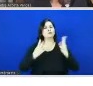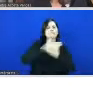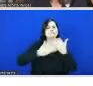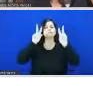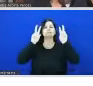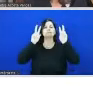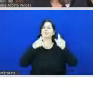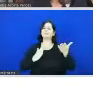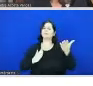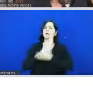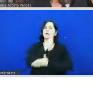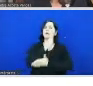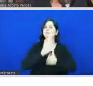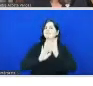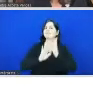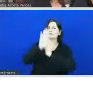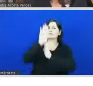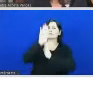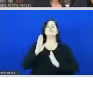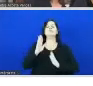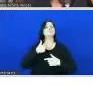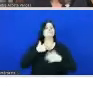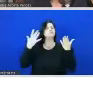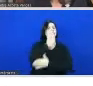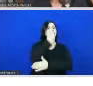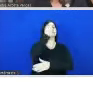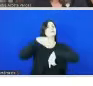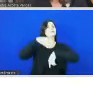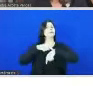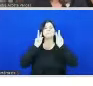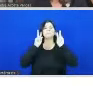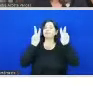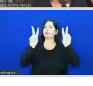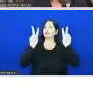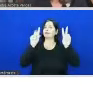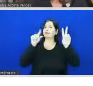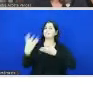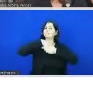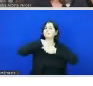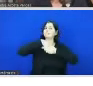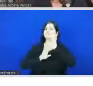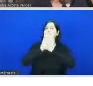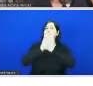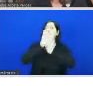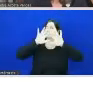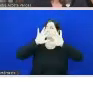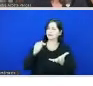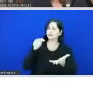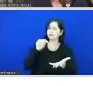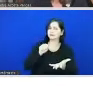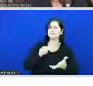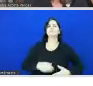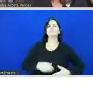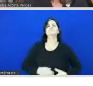our perspective, working every day on justice and rule of law issues, what we are seeing is